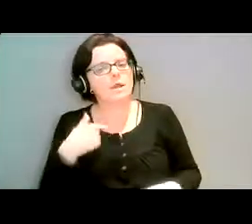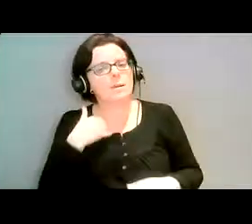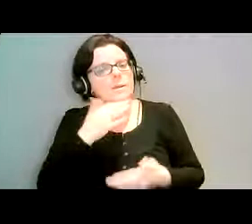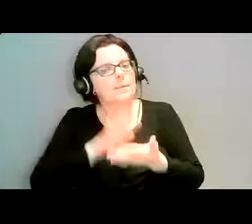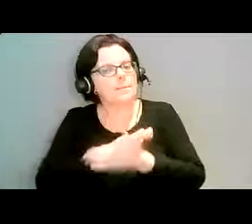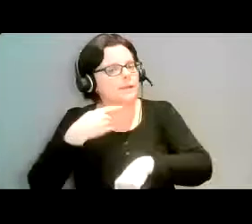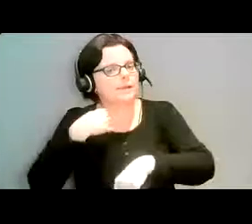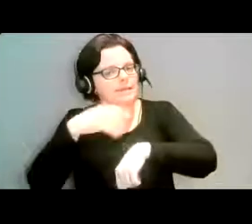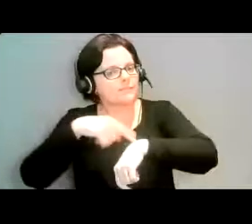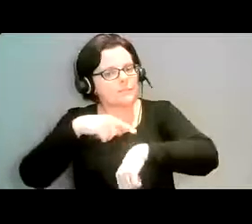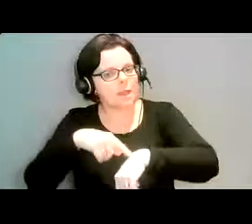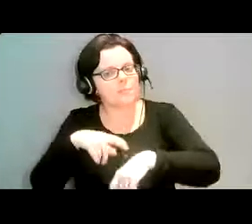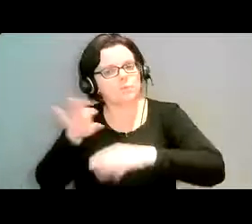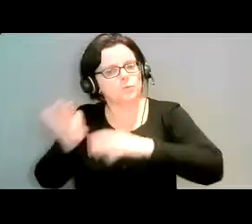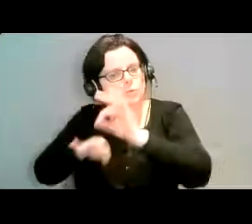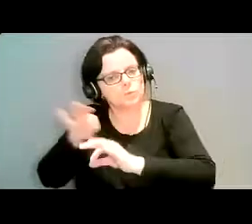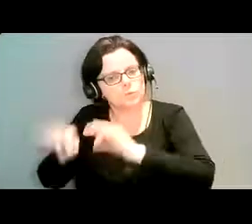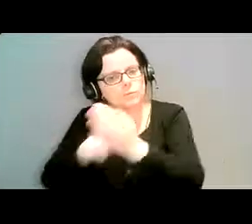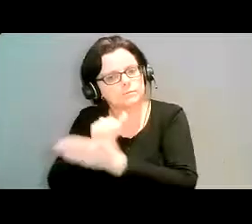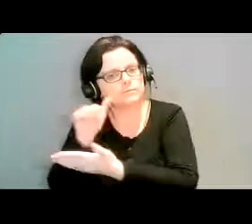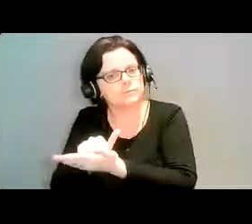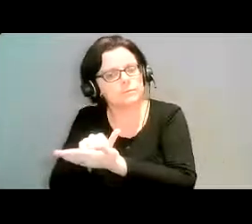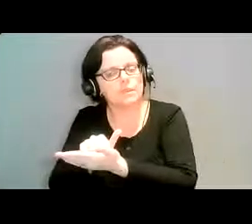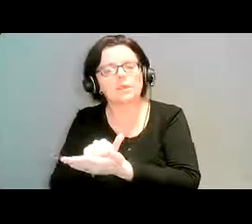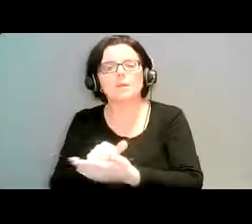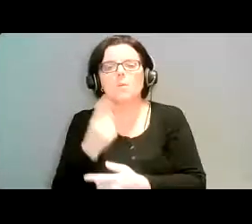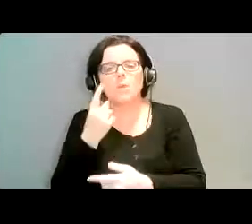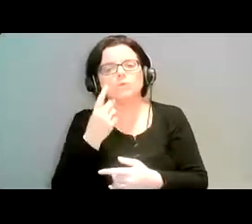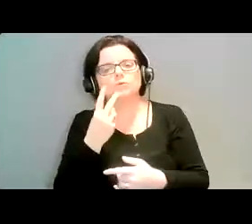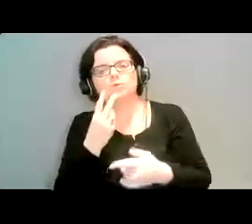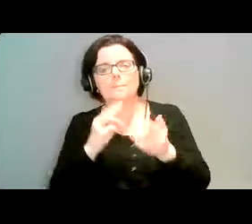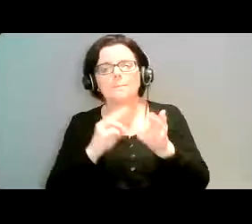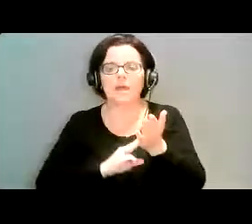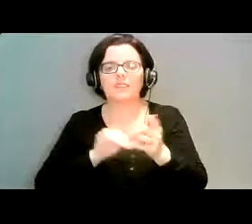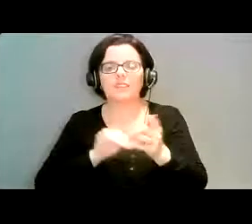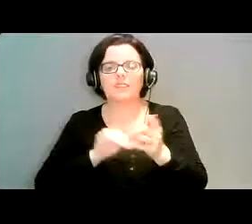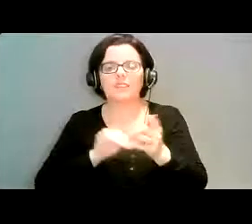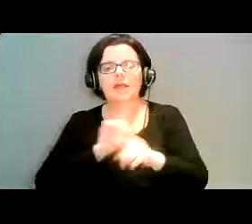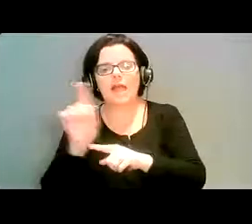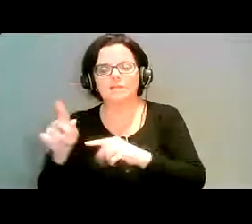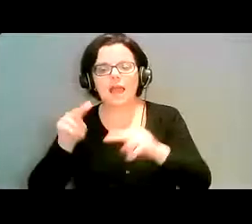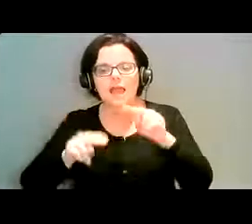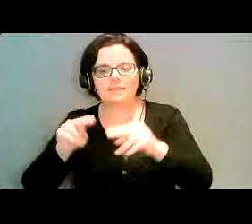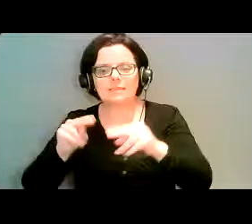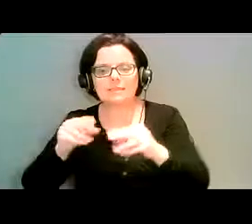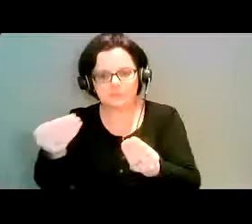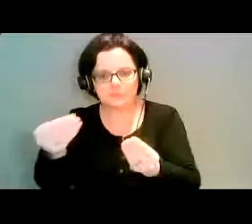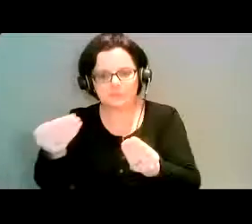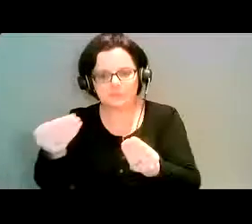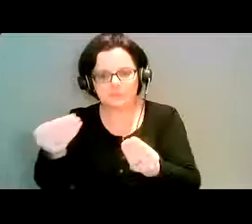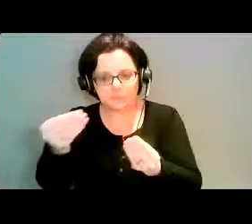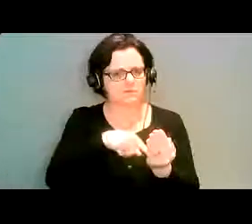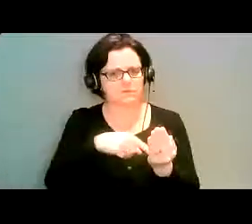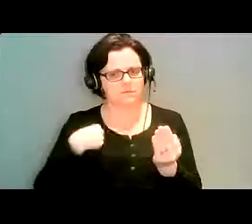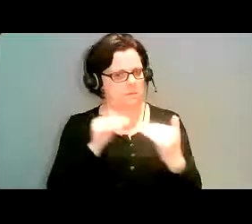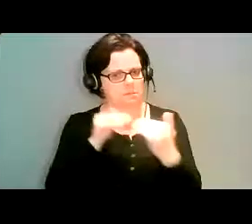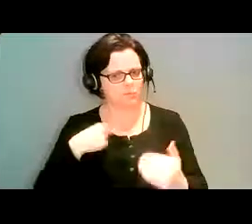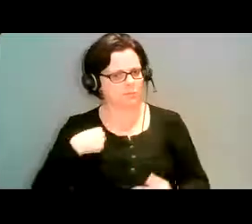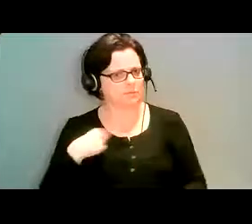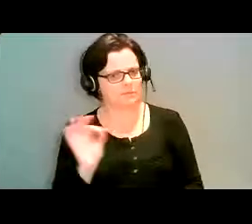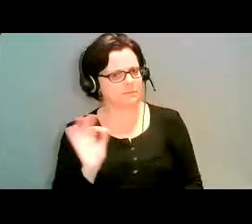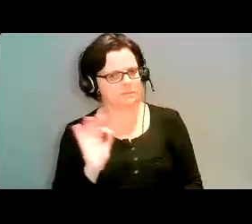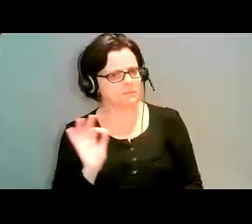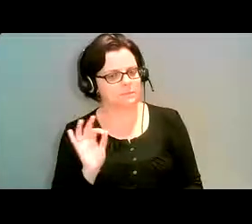back. And then you wait for a couple of months and you get assessments that you can't even recognize yourself